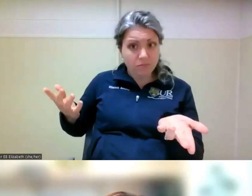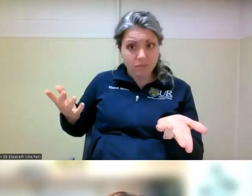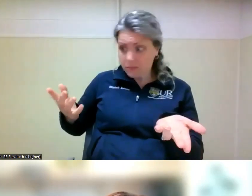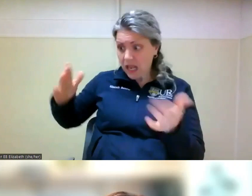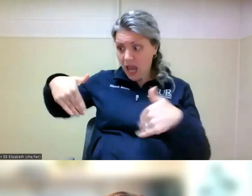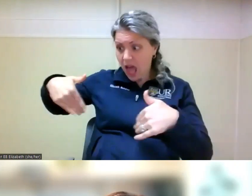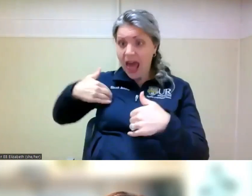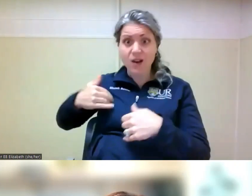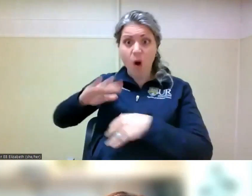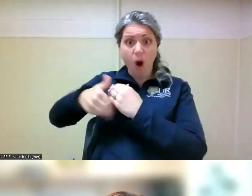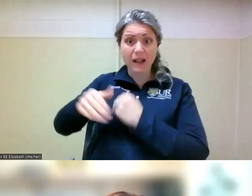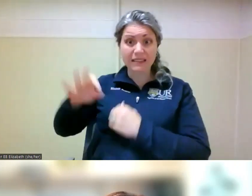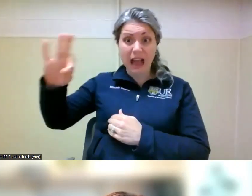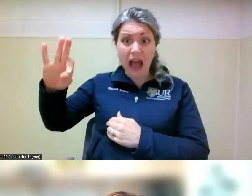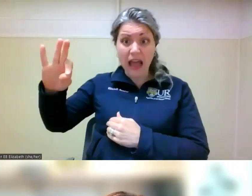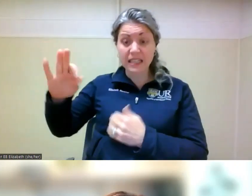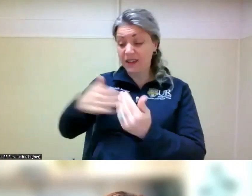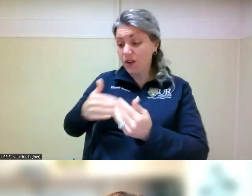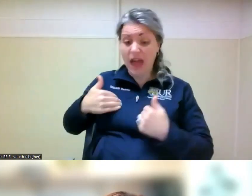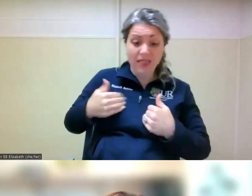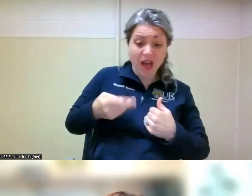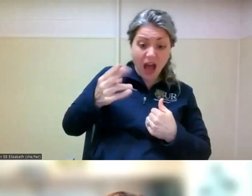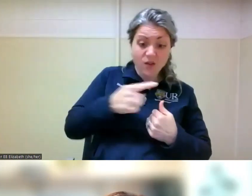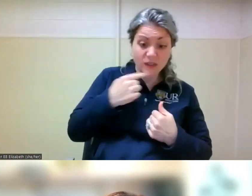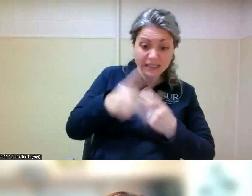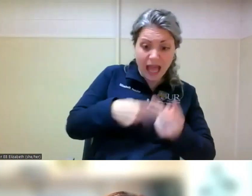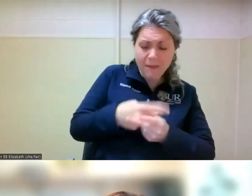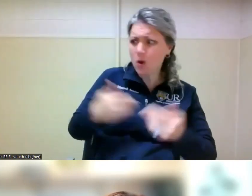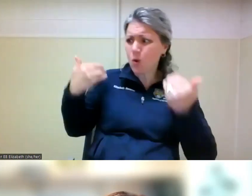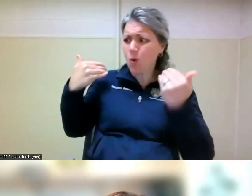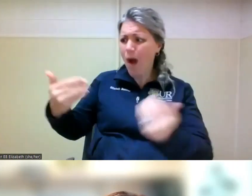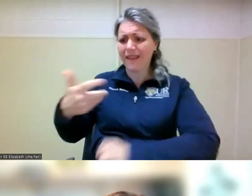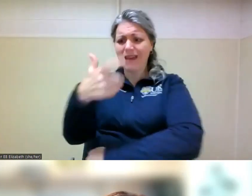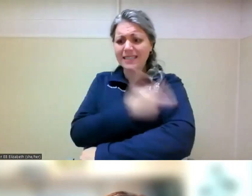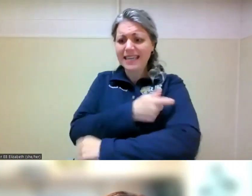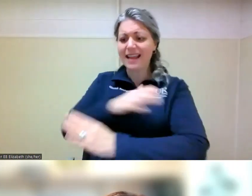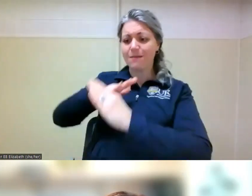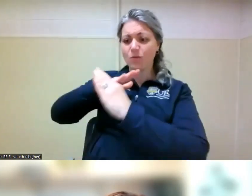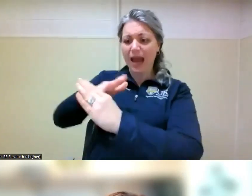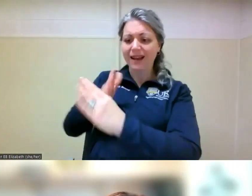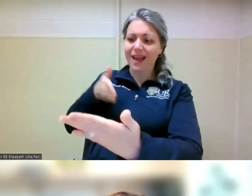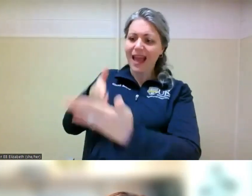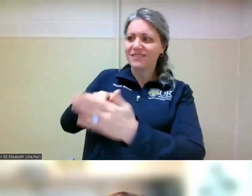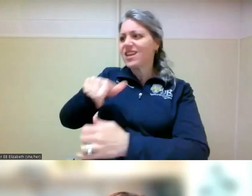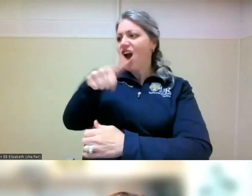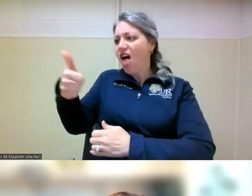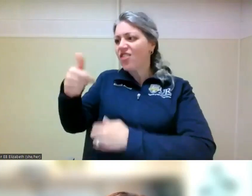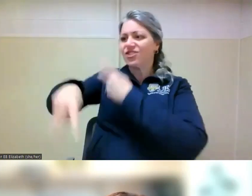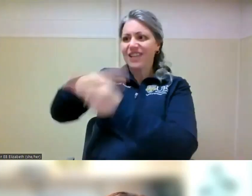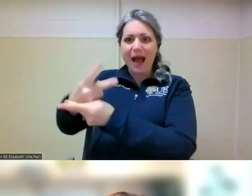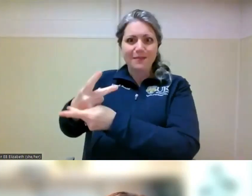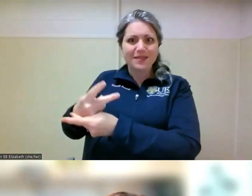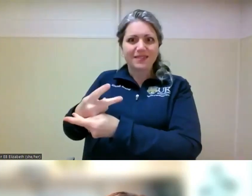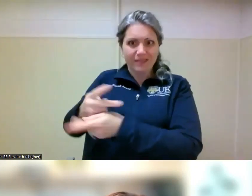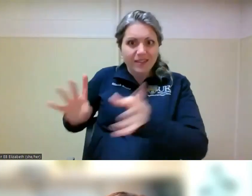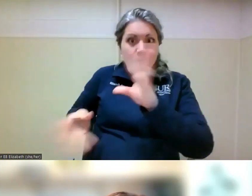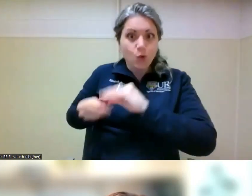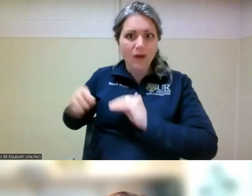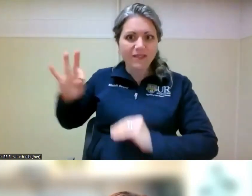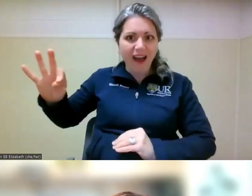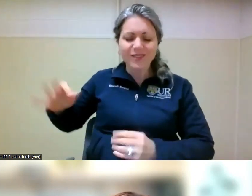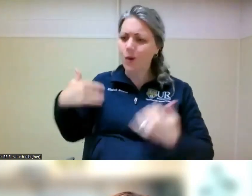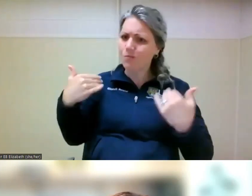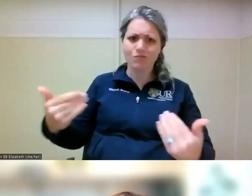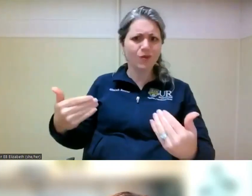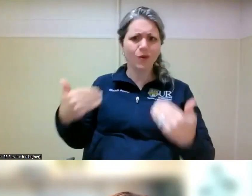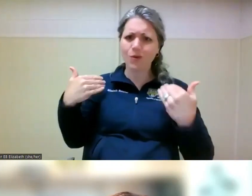types, even if it's one of the high risk types, it's still worth getting the vaccine because you're still getting that protection against those other types within the vaccine. So 100%,